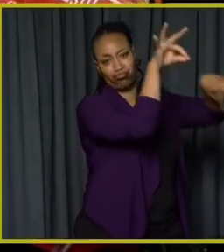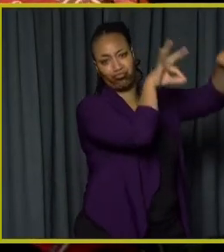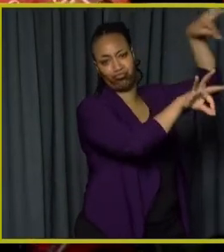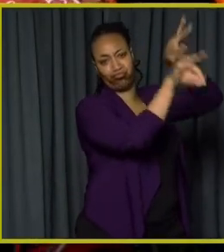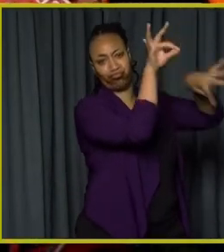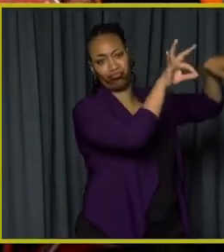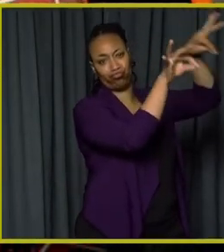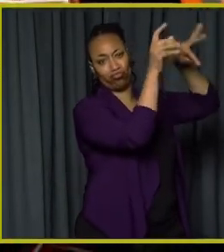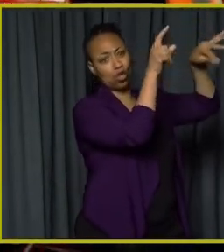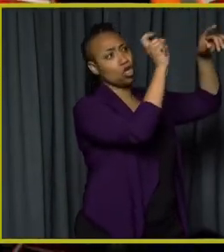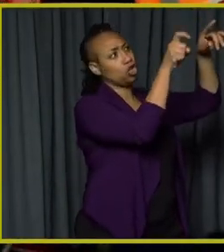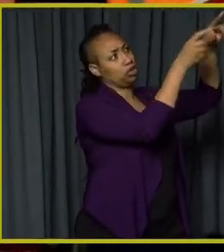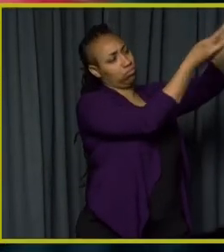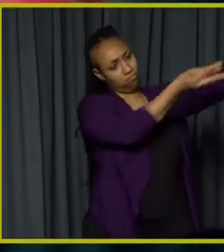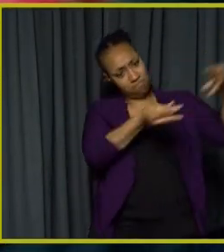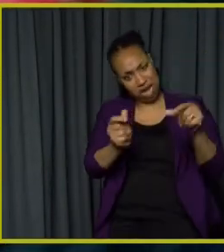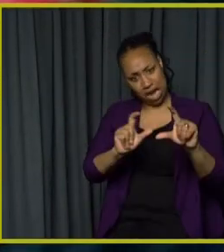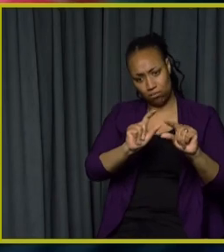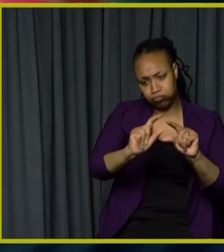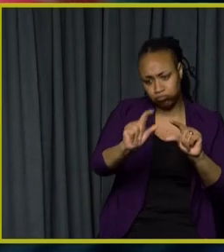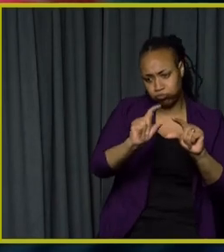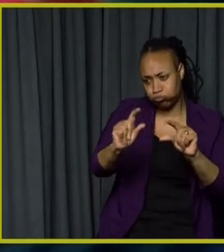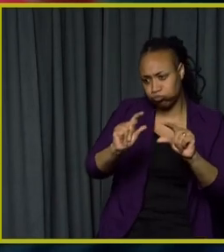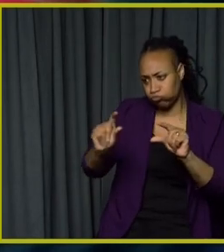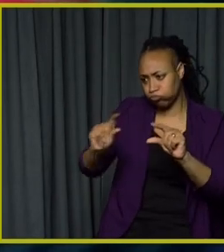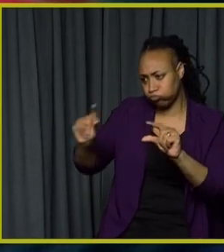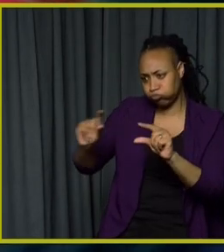pay their fair share.